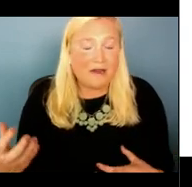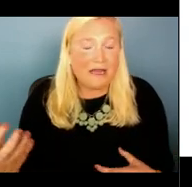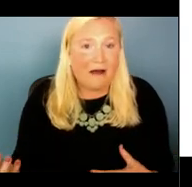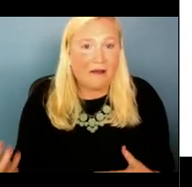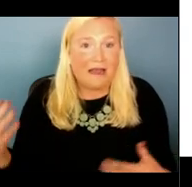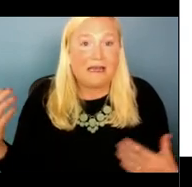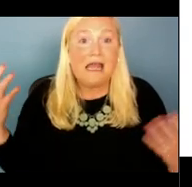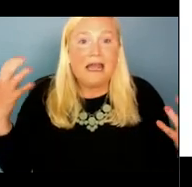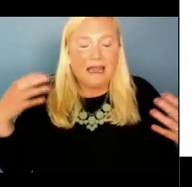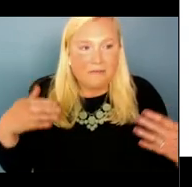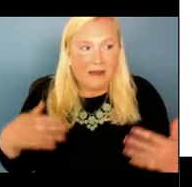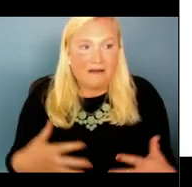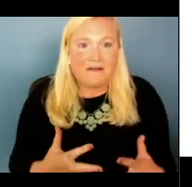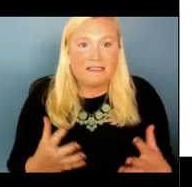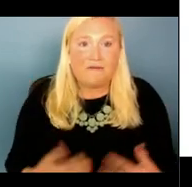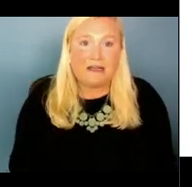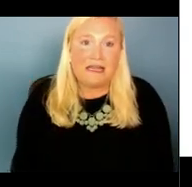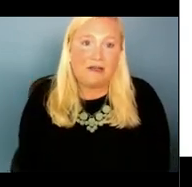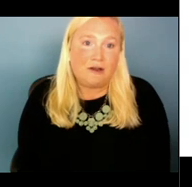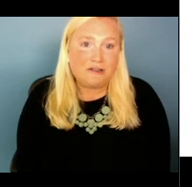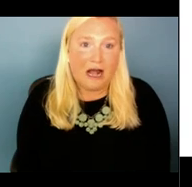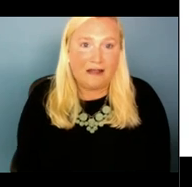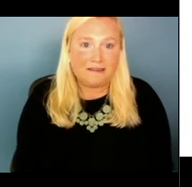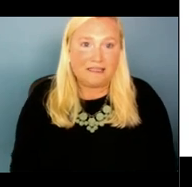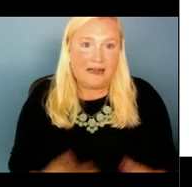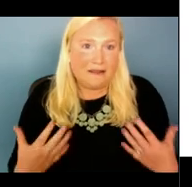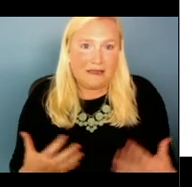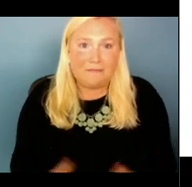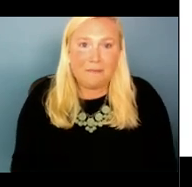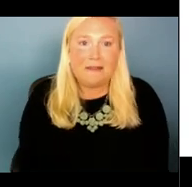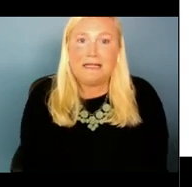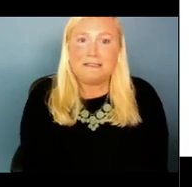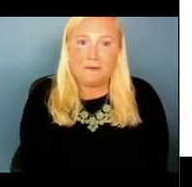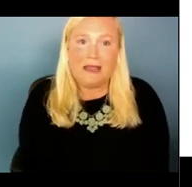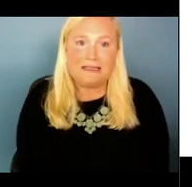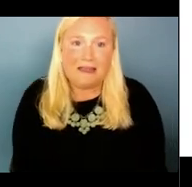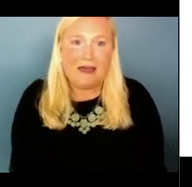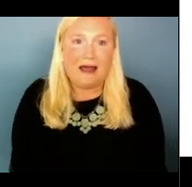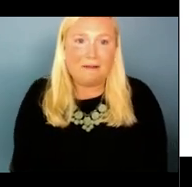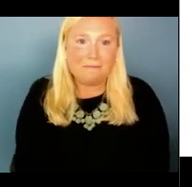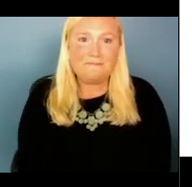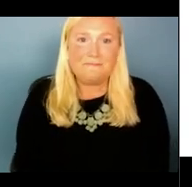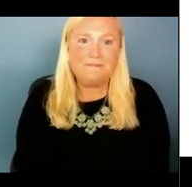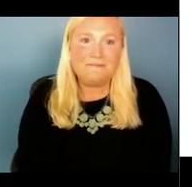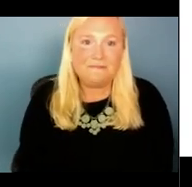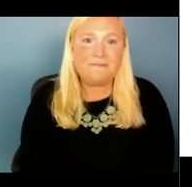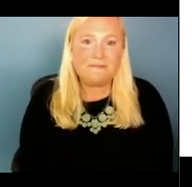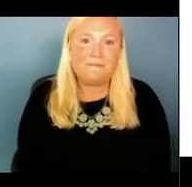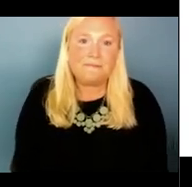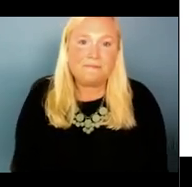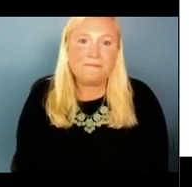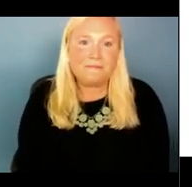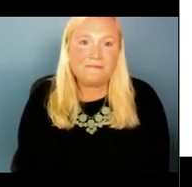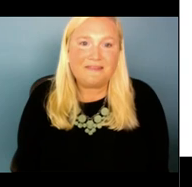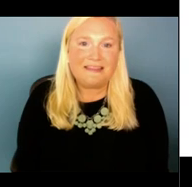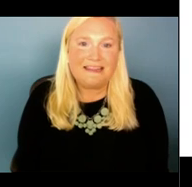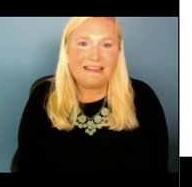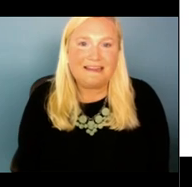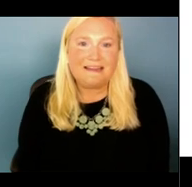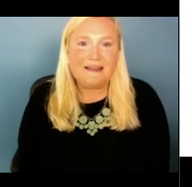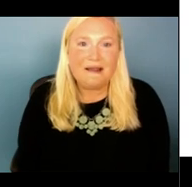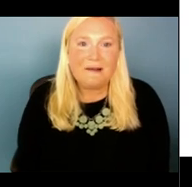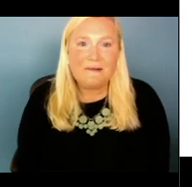we're all figuring out, and it manifests differently in your child. And I think it's okay to say that.